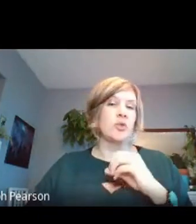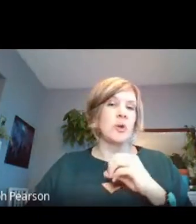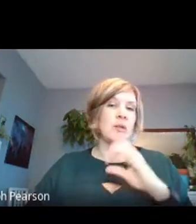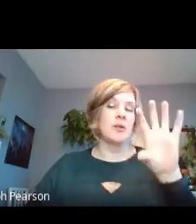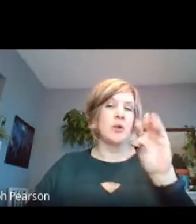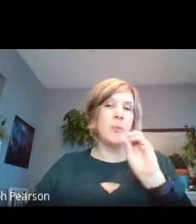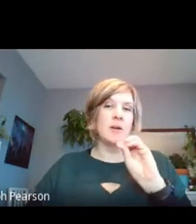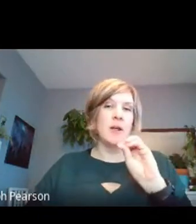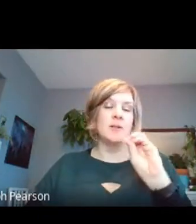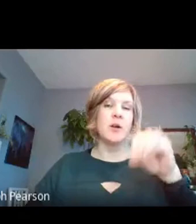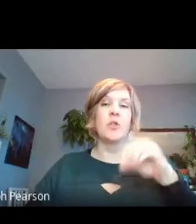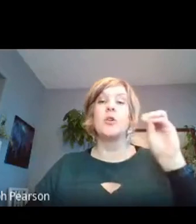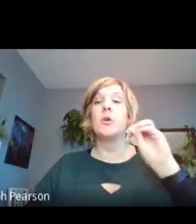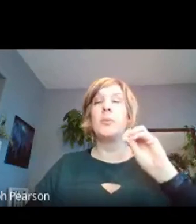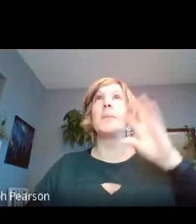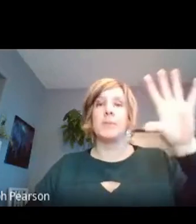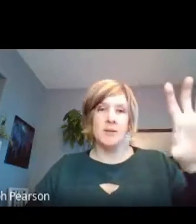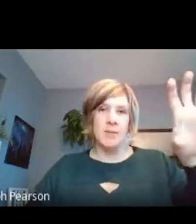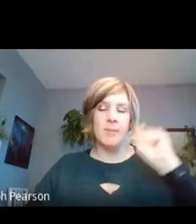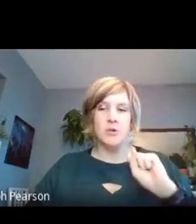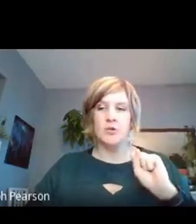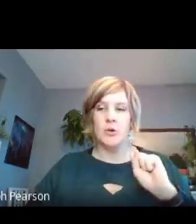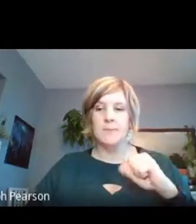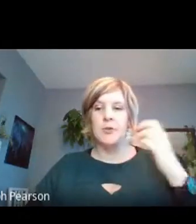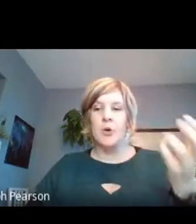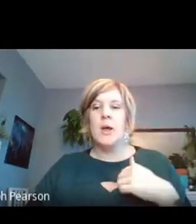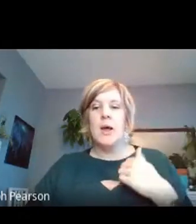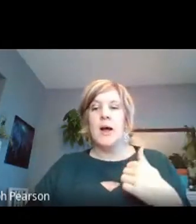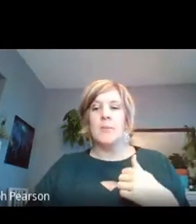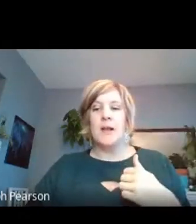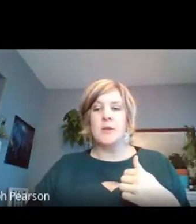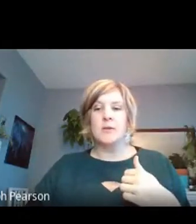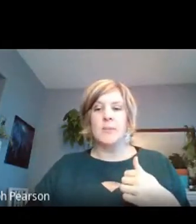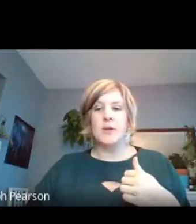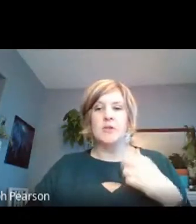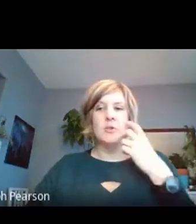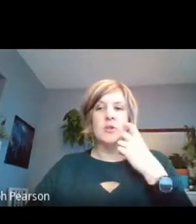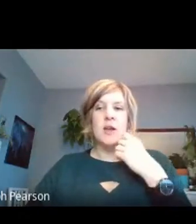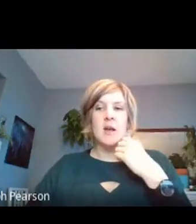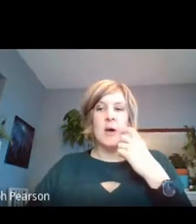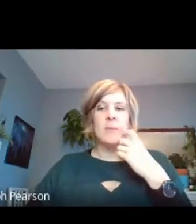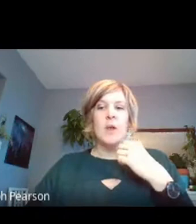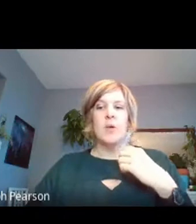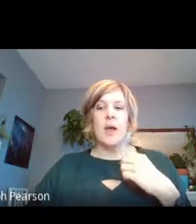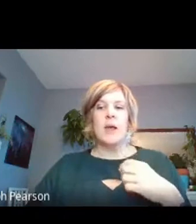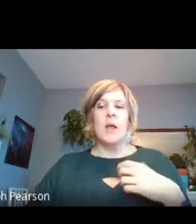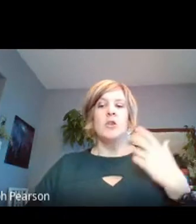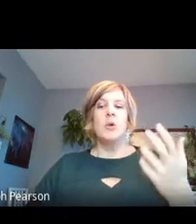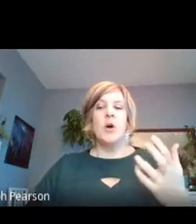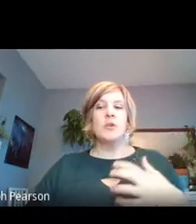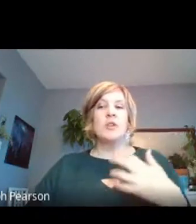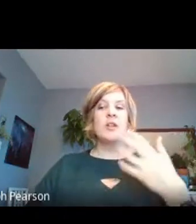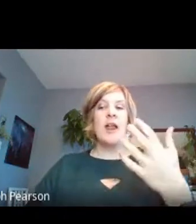screen the little button that's or the little pop-up that's come up on your screen so um that's something to think about okay